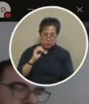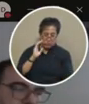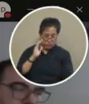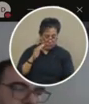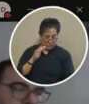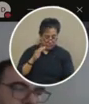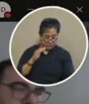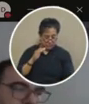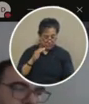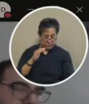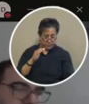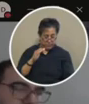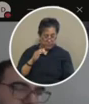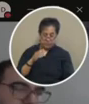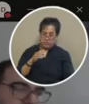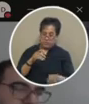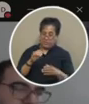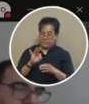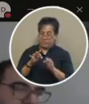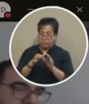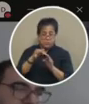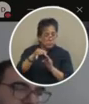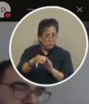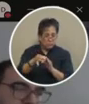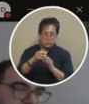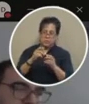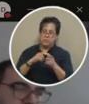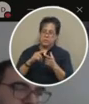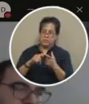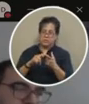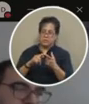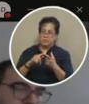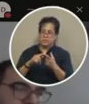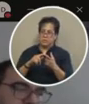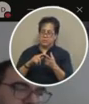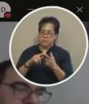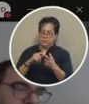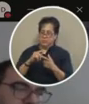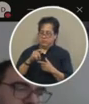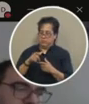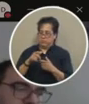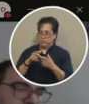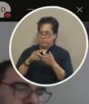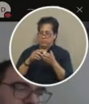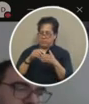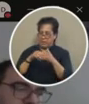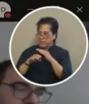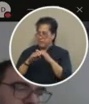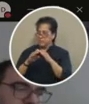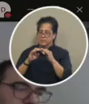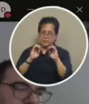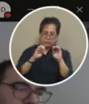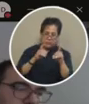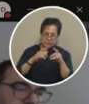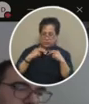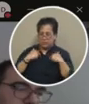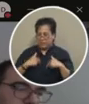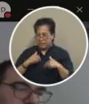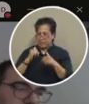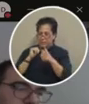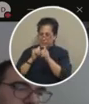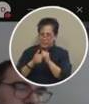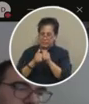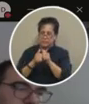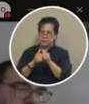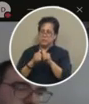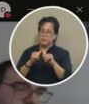weeds, and by postponing this, we are just denying a community access to education, health, athletics, and I